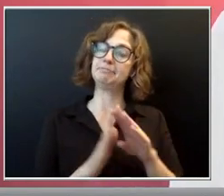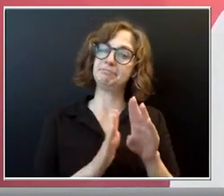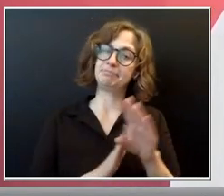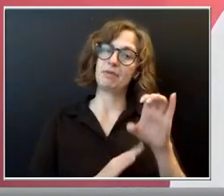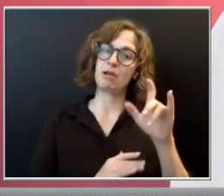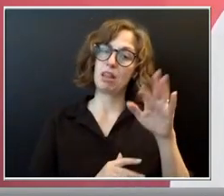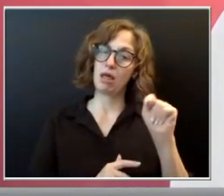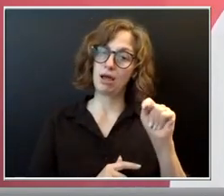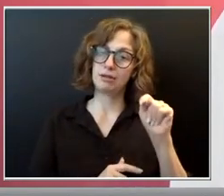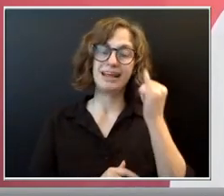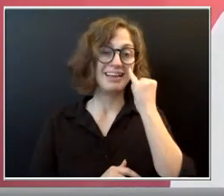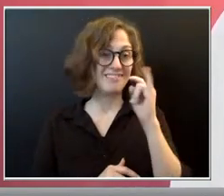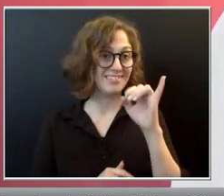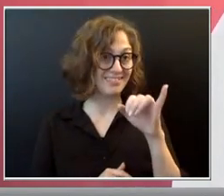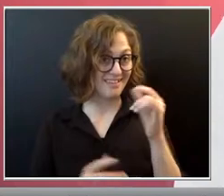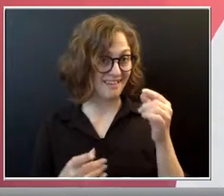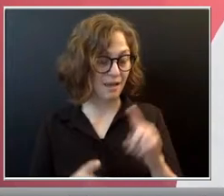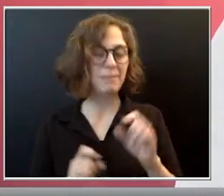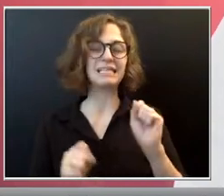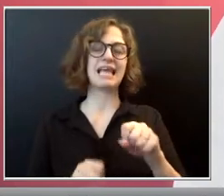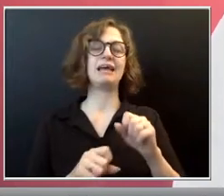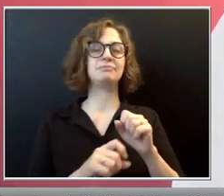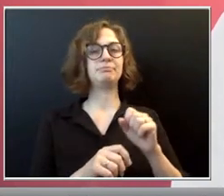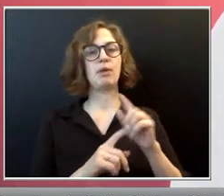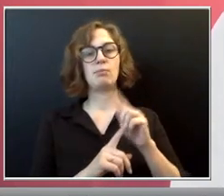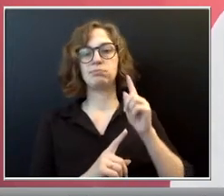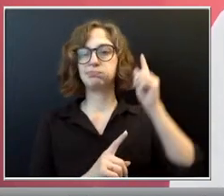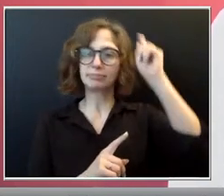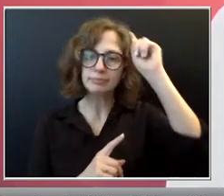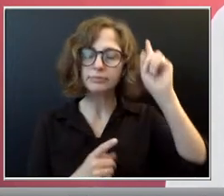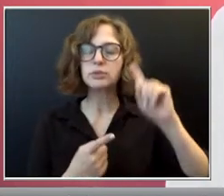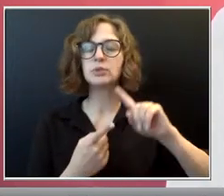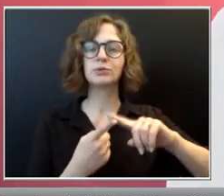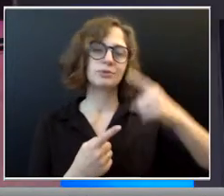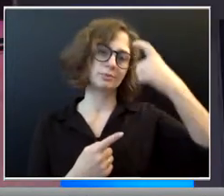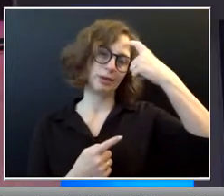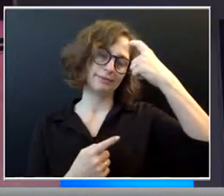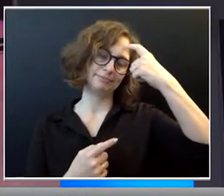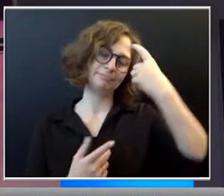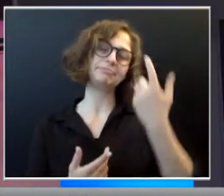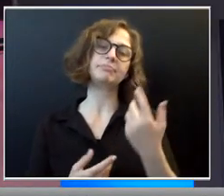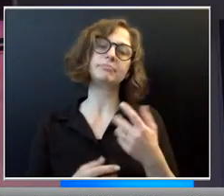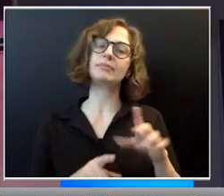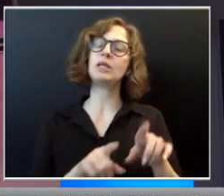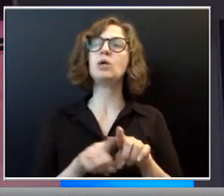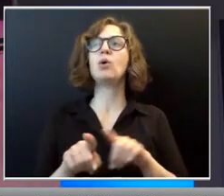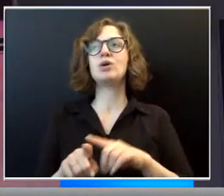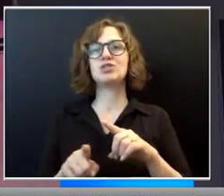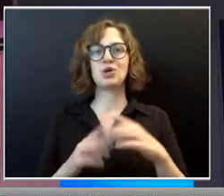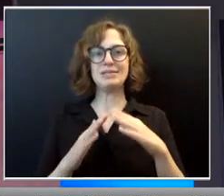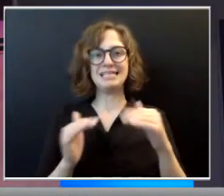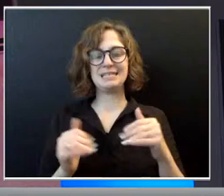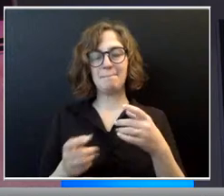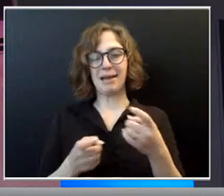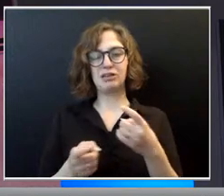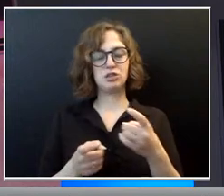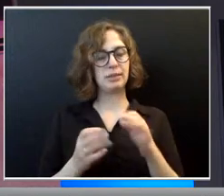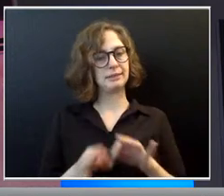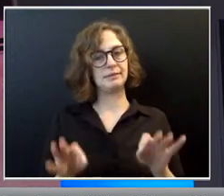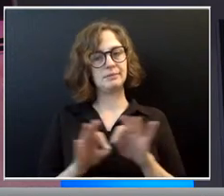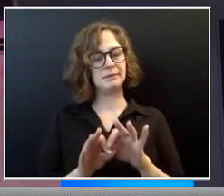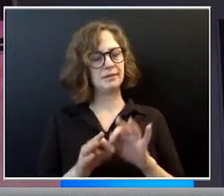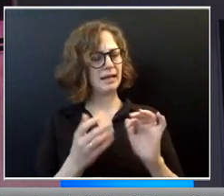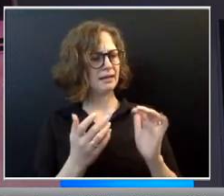want to avoid with this. And then symptom management is another important thing. How do you initially treat AFib? Is there any step